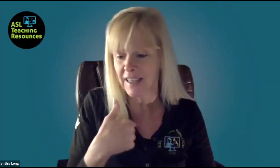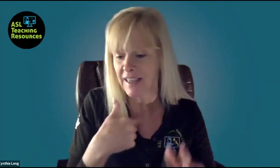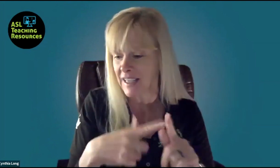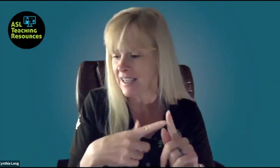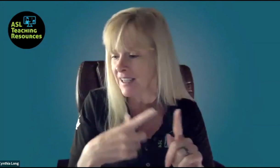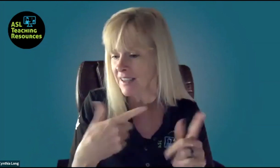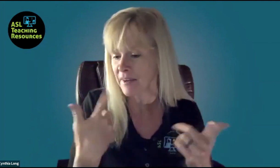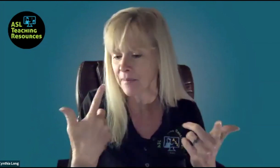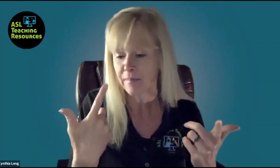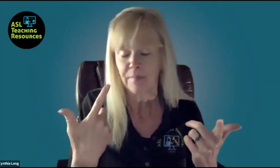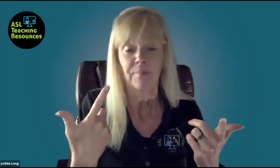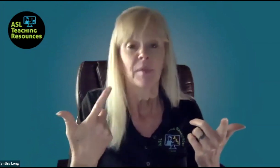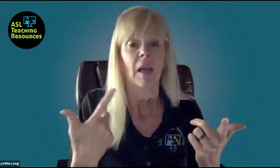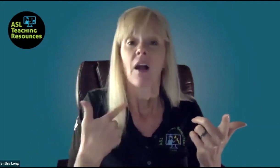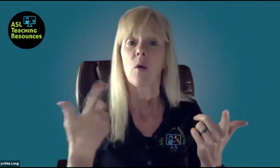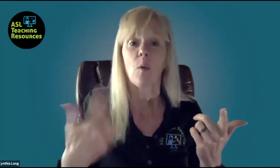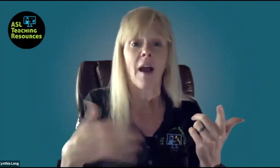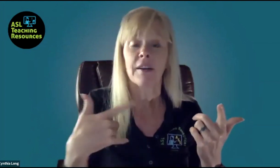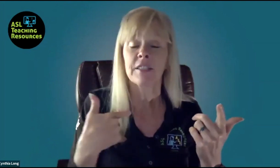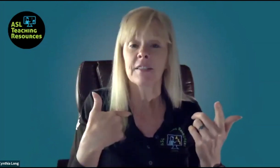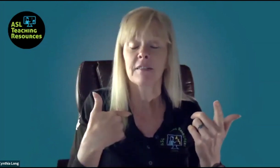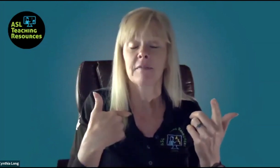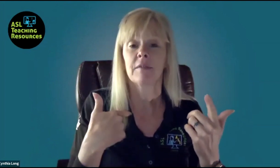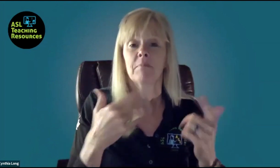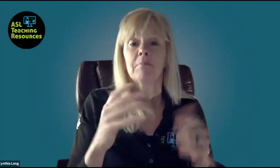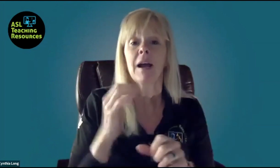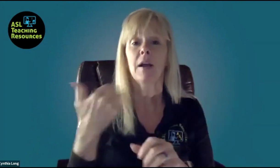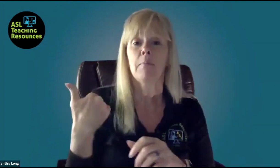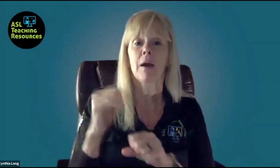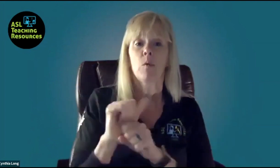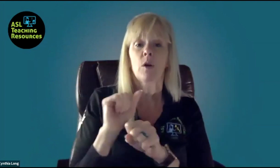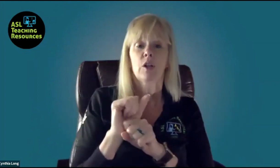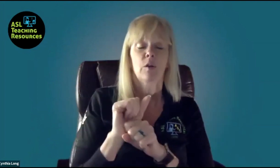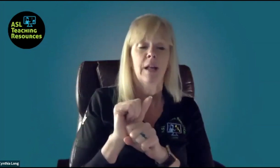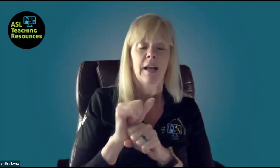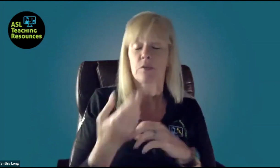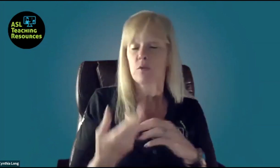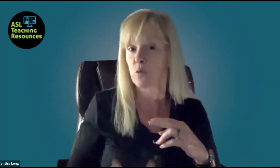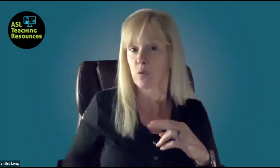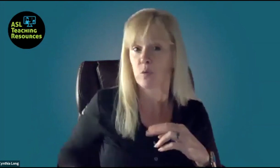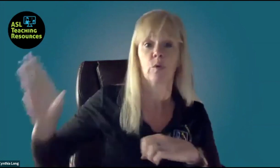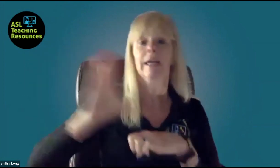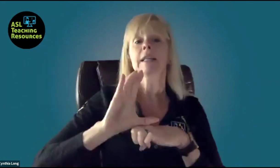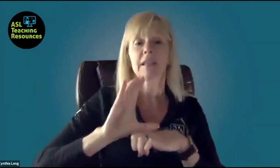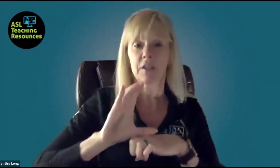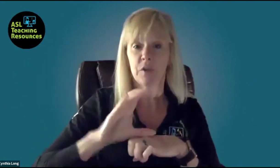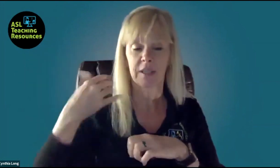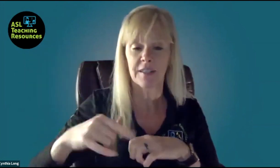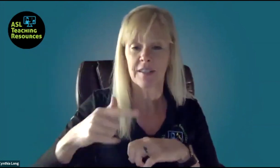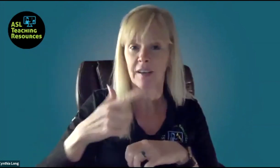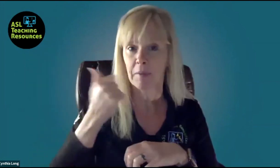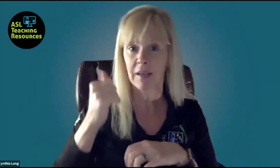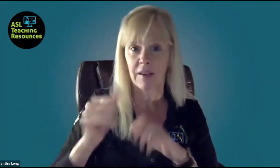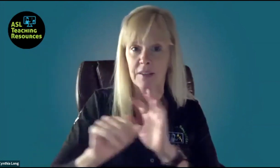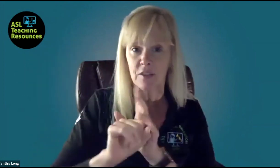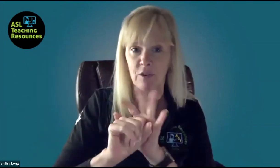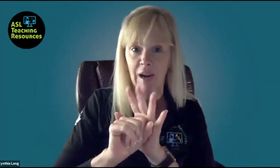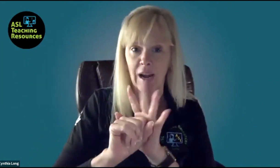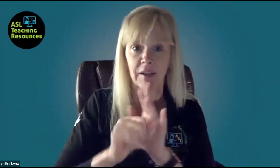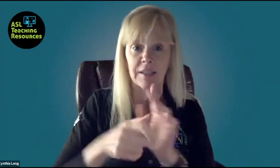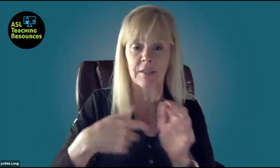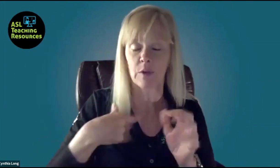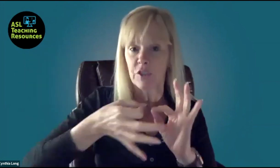lessons, and then oh wow, just my workload has greatly increased because